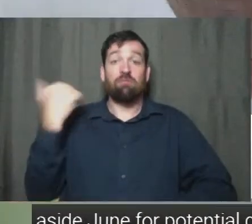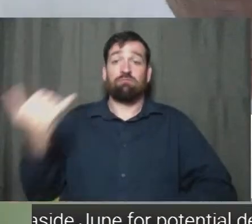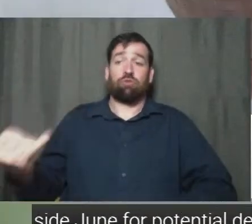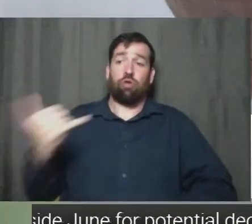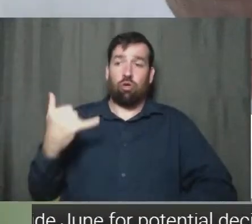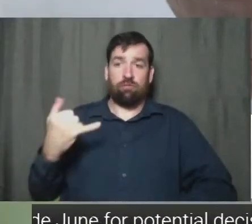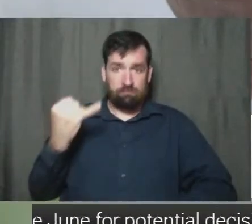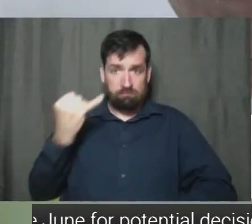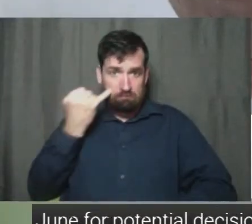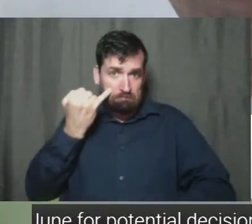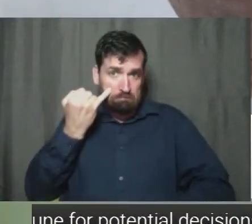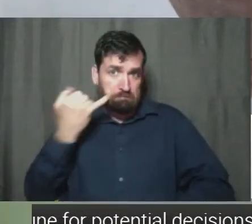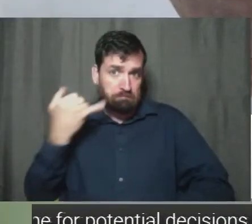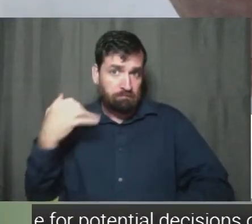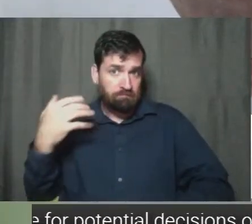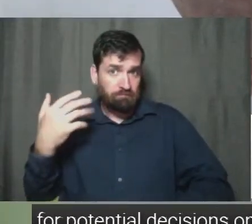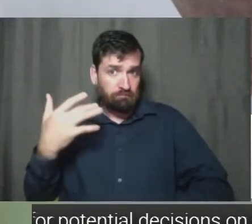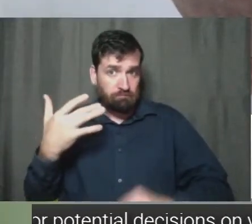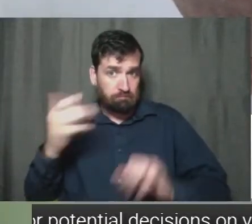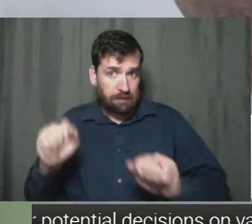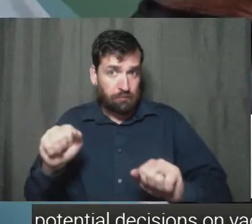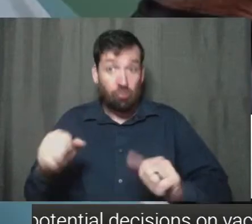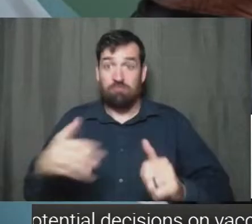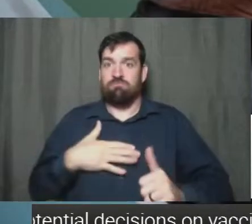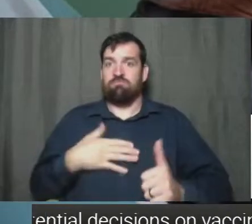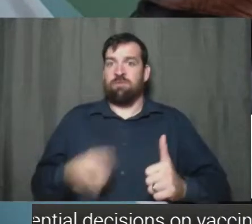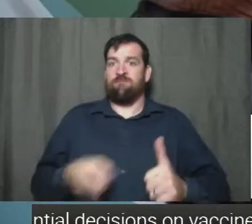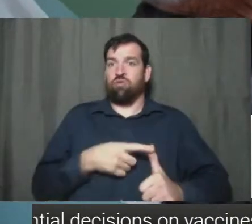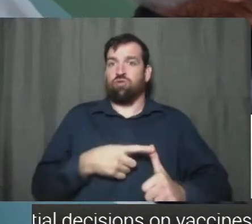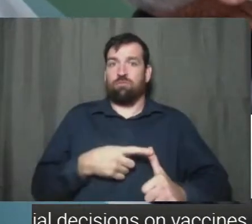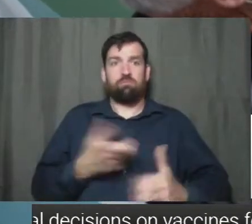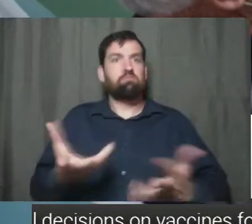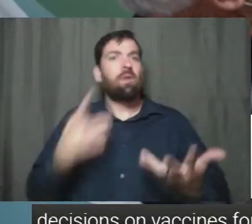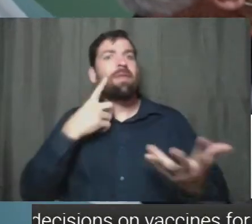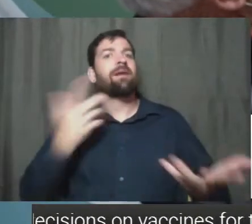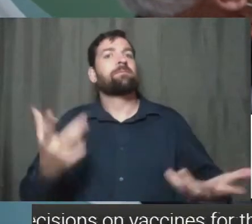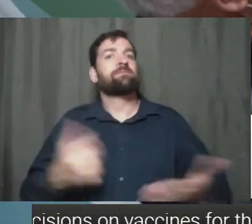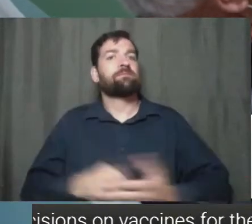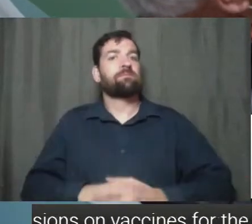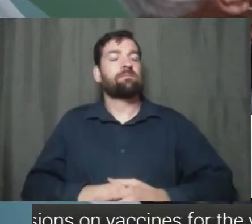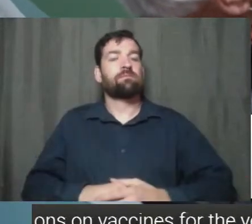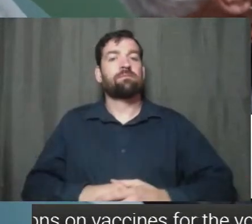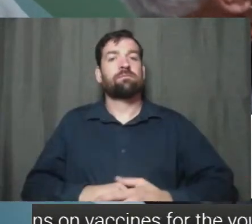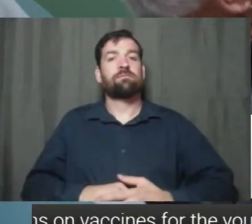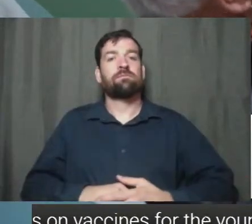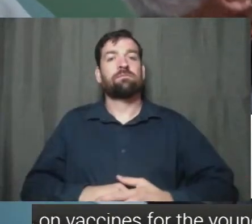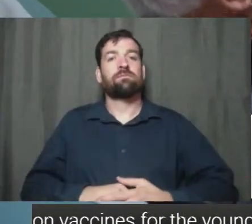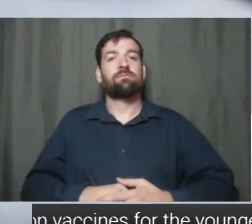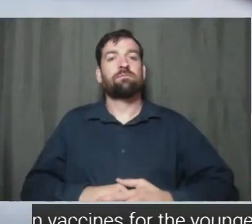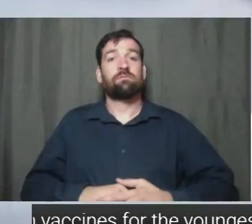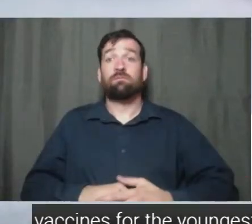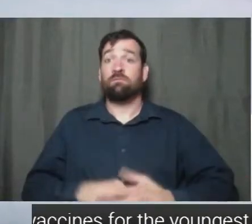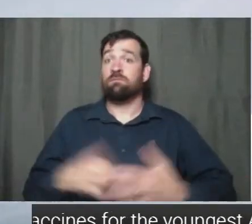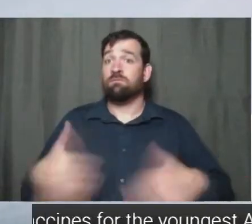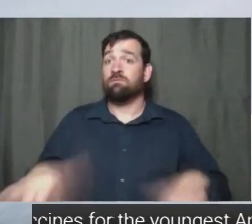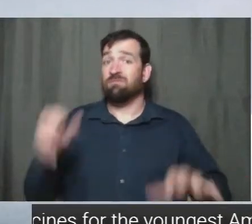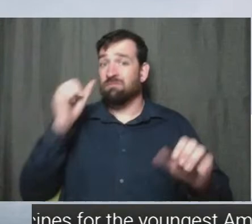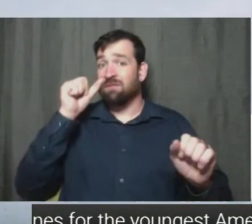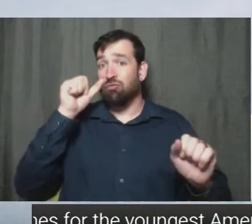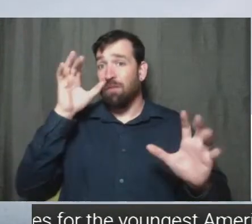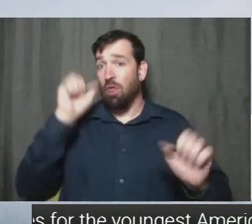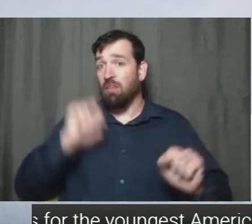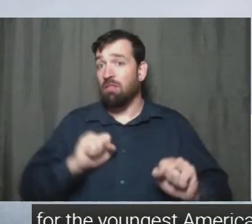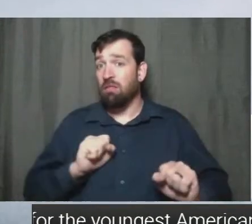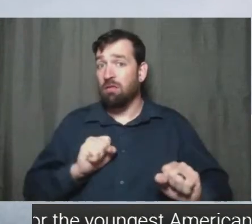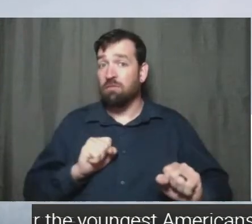candidate. He was the first one that I had performed. What do you think? It's rather incredible. It would turn out